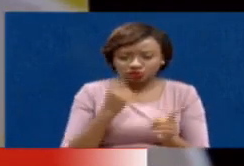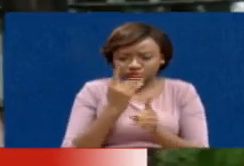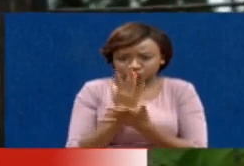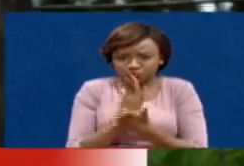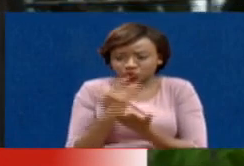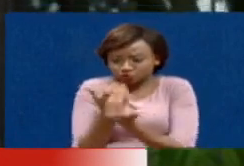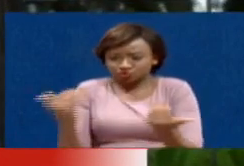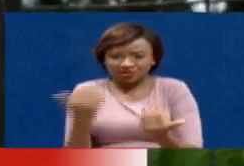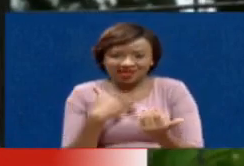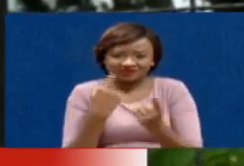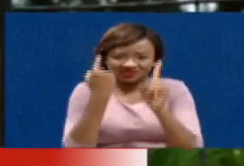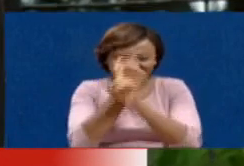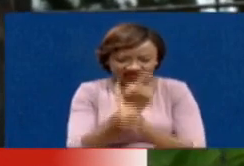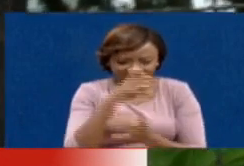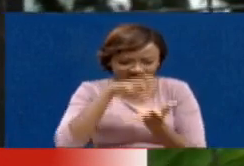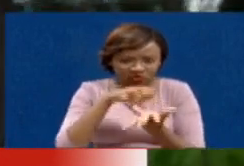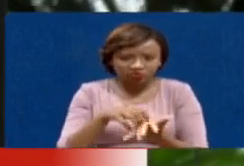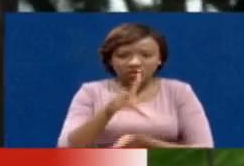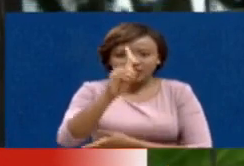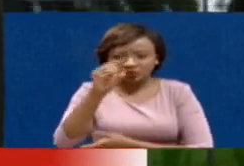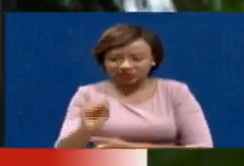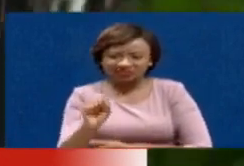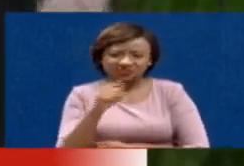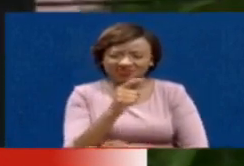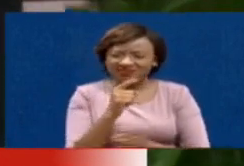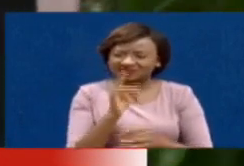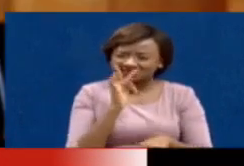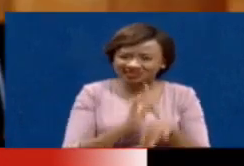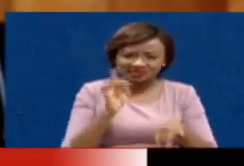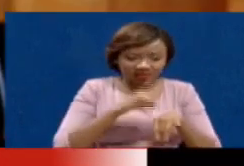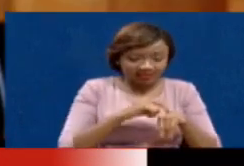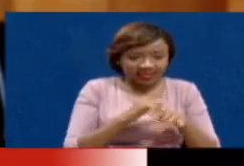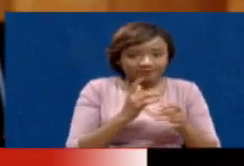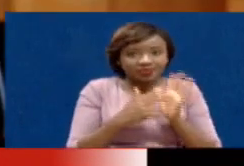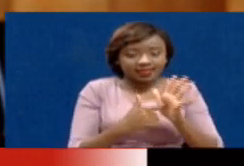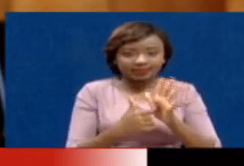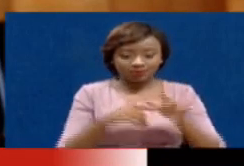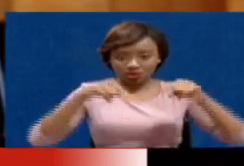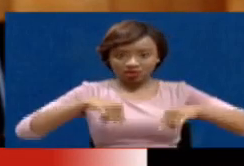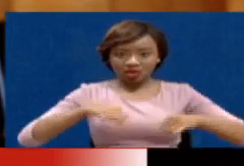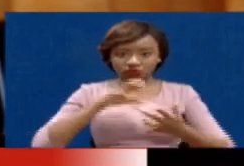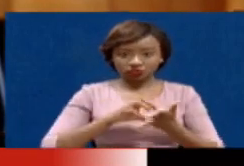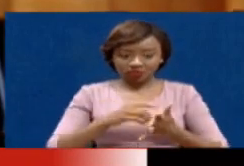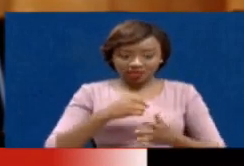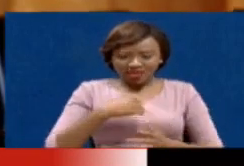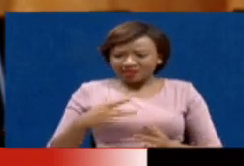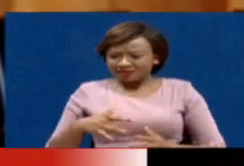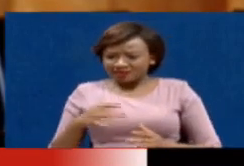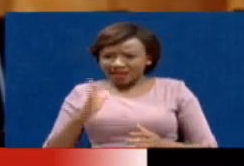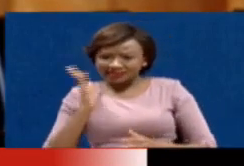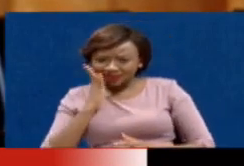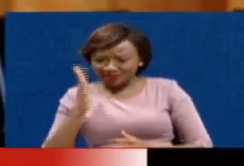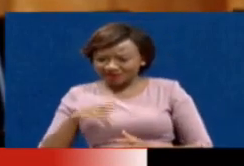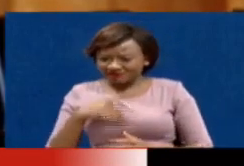conditions such as Down syndrome, are very sensitive to their parents' anxiety. Like this situation is making you anxious as